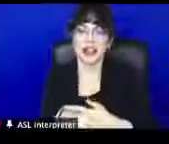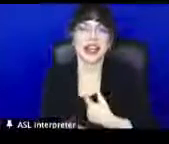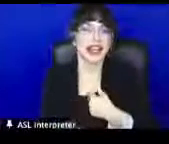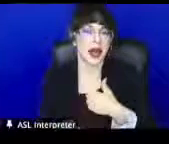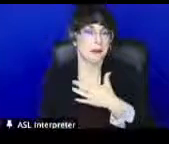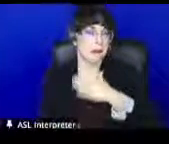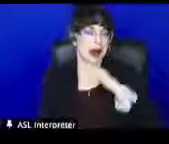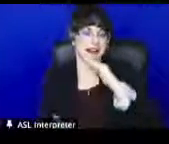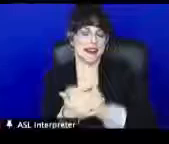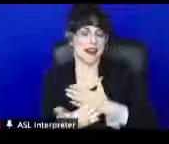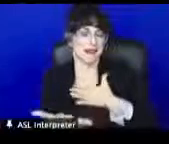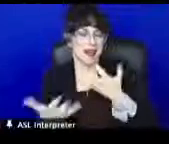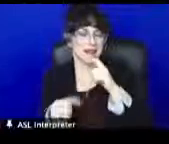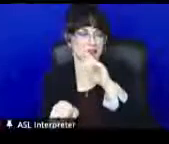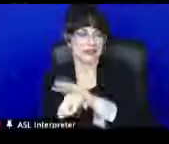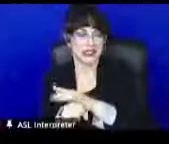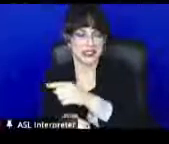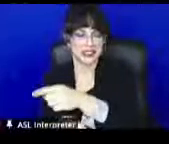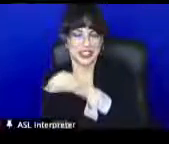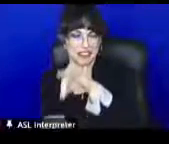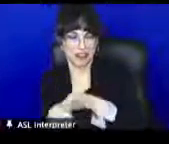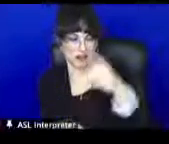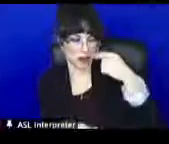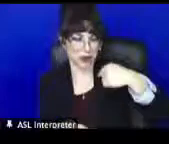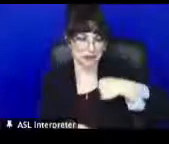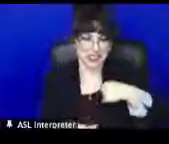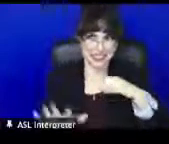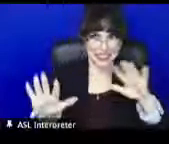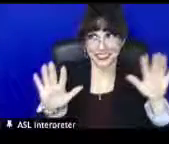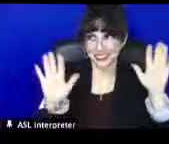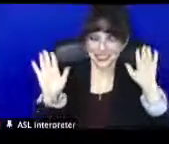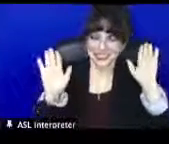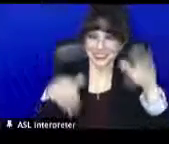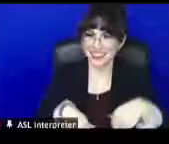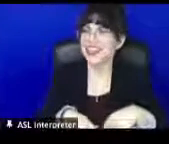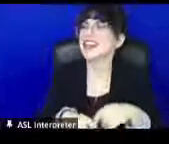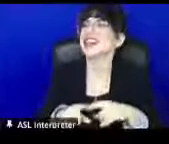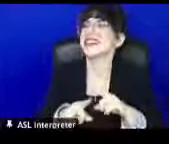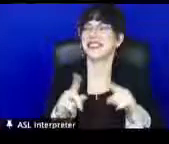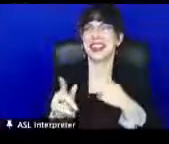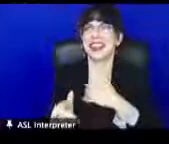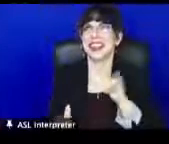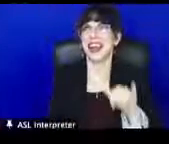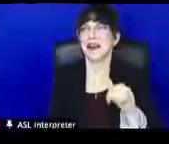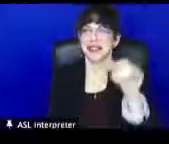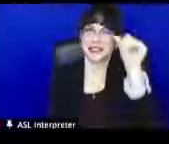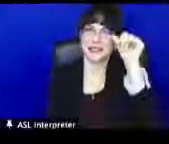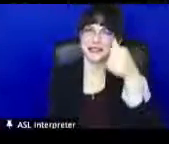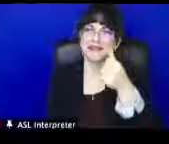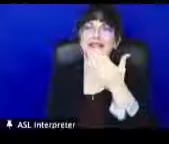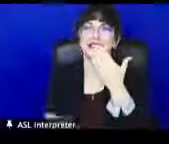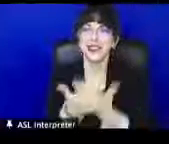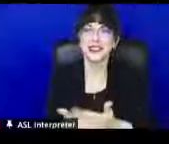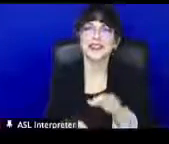correctly for mine. So that was a pretty memorable voting experience.